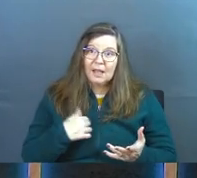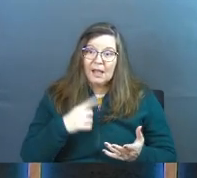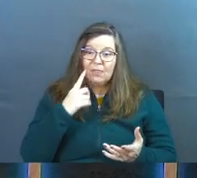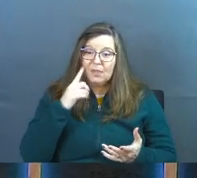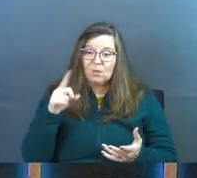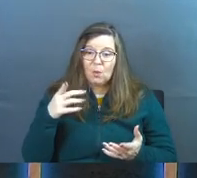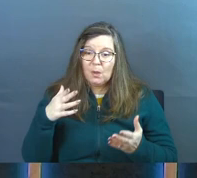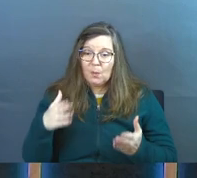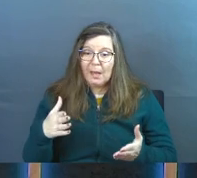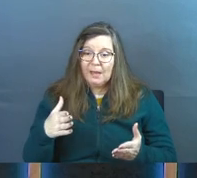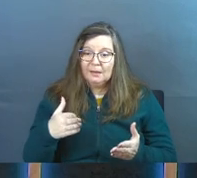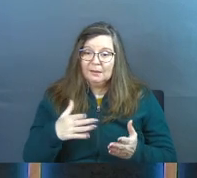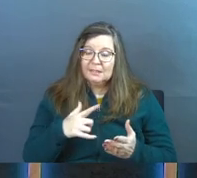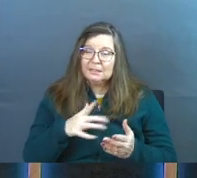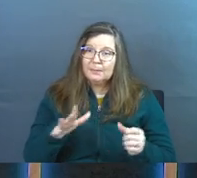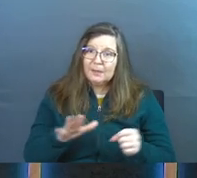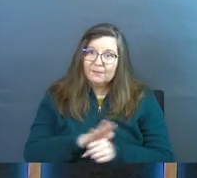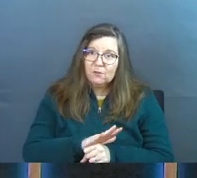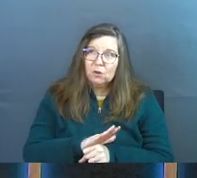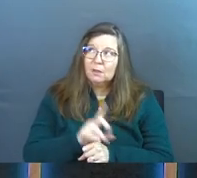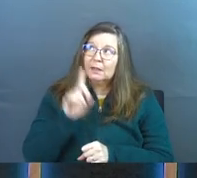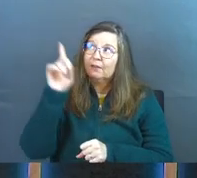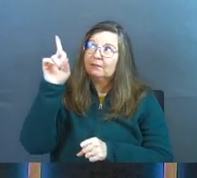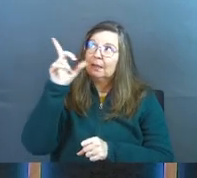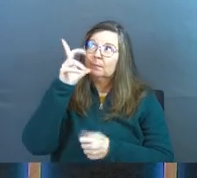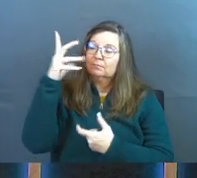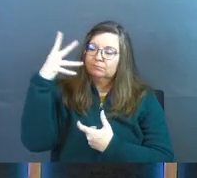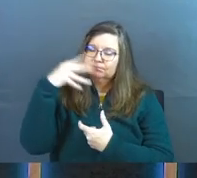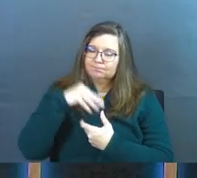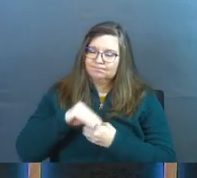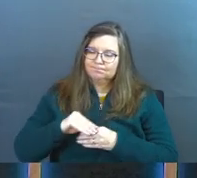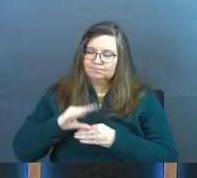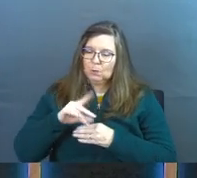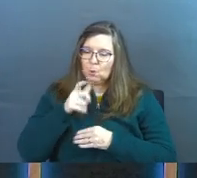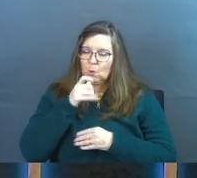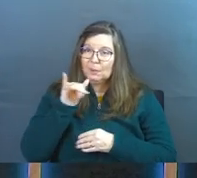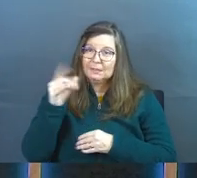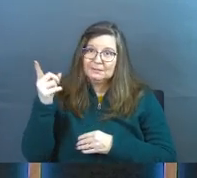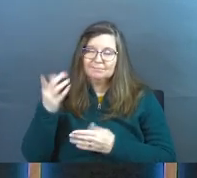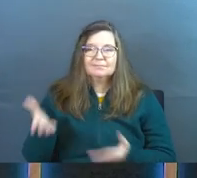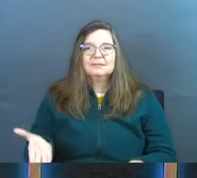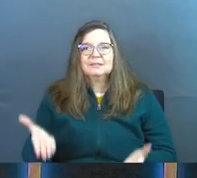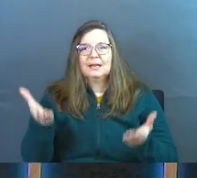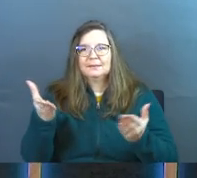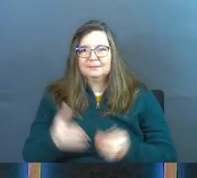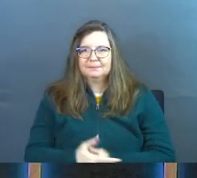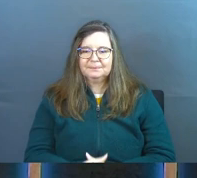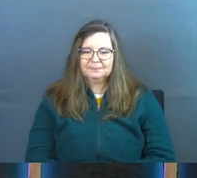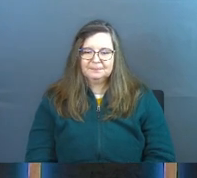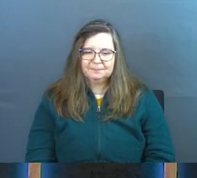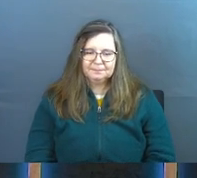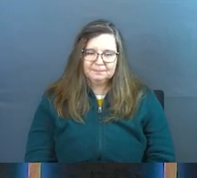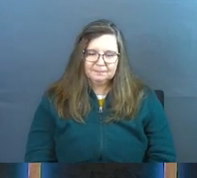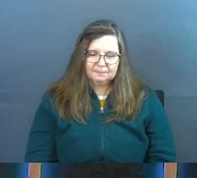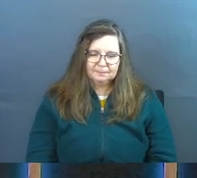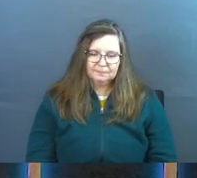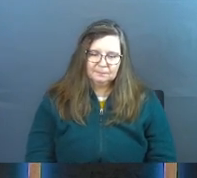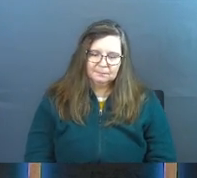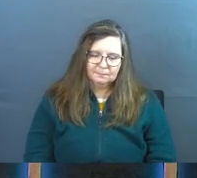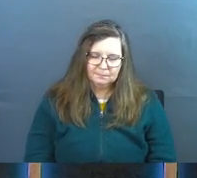I think the only way is to be full of him who is. Amen. Would you guys stand?